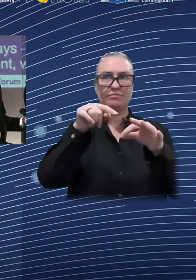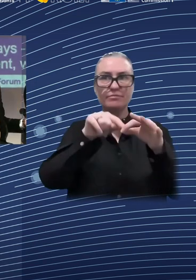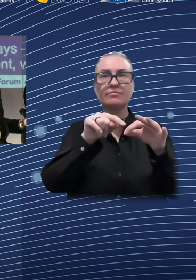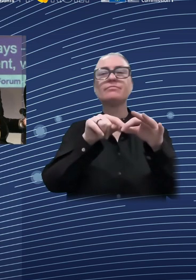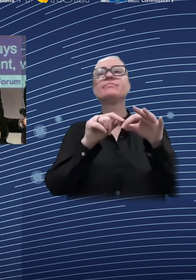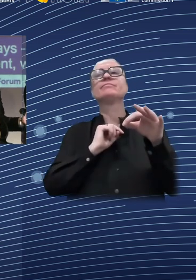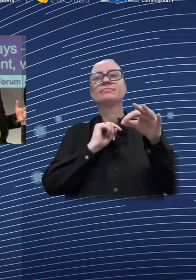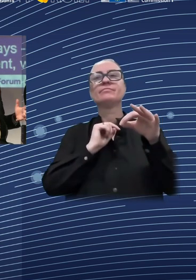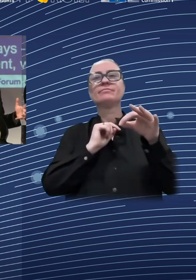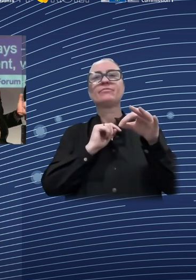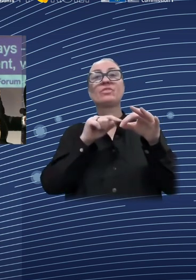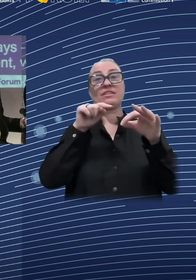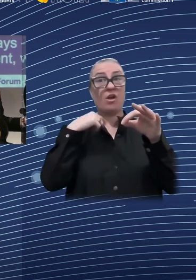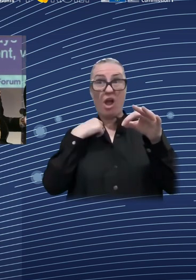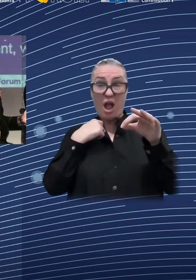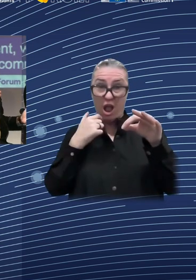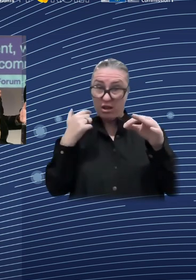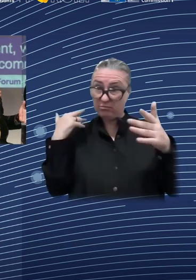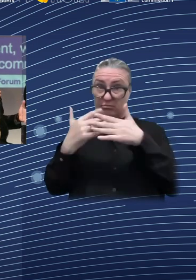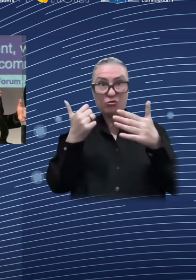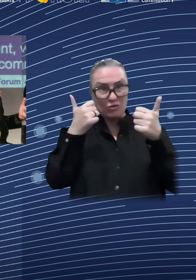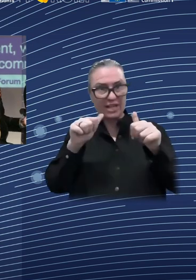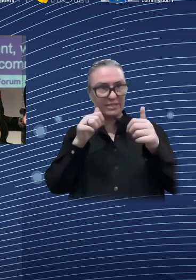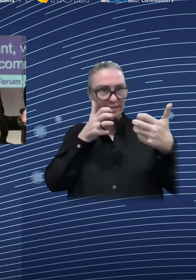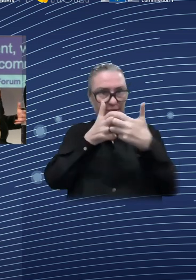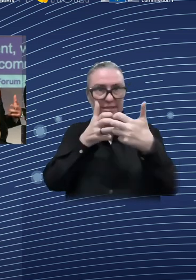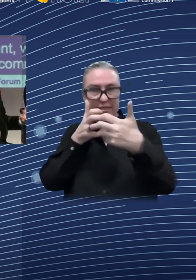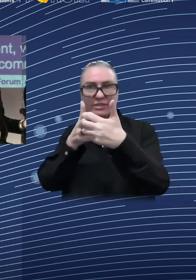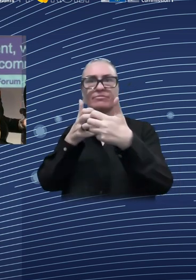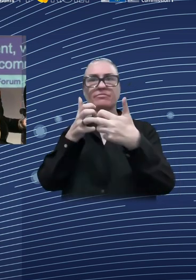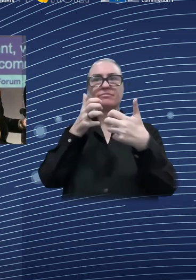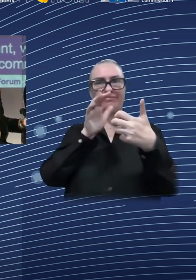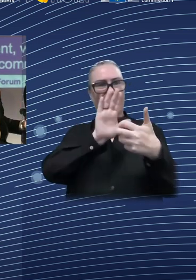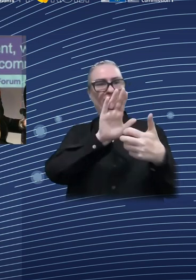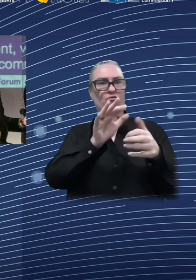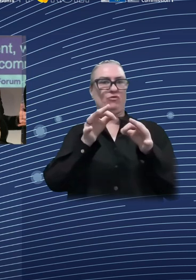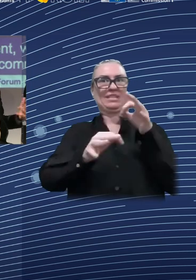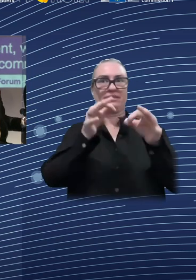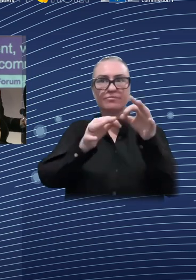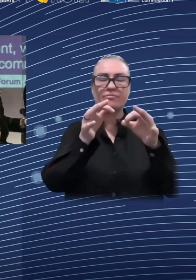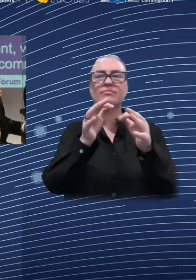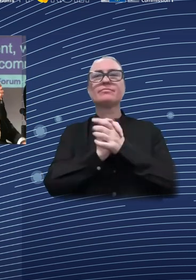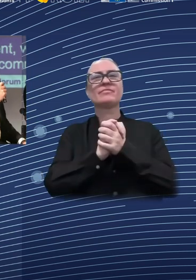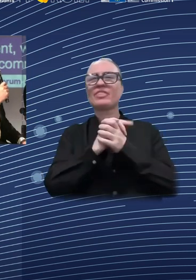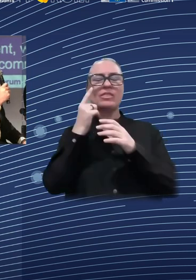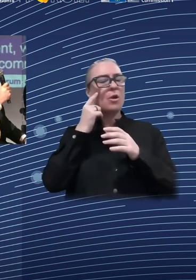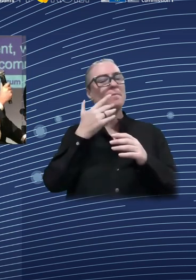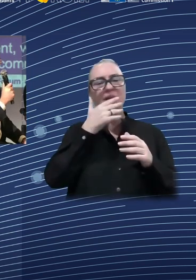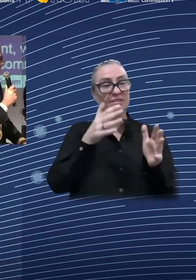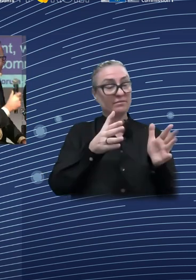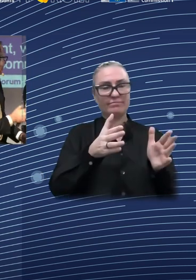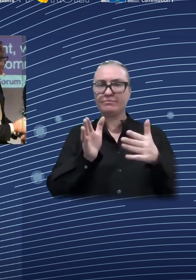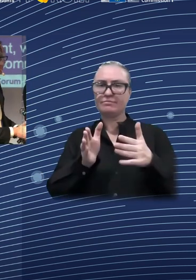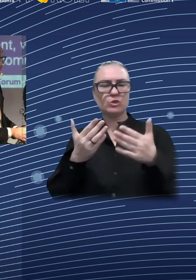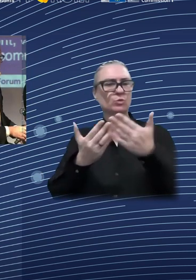I can never get enough of that. I think that the more collaboration and the more networked we are, the more productive we get. So that's my